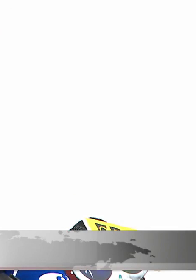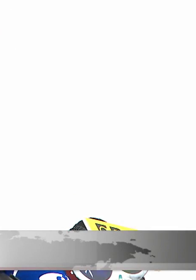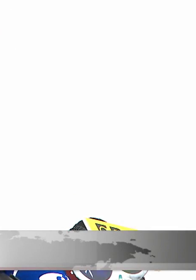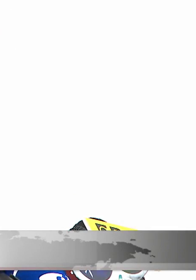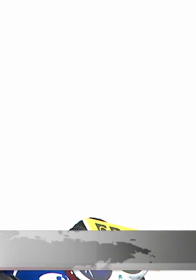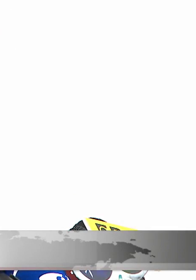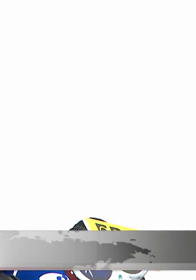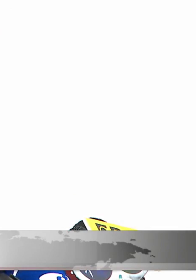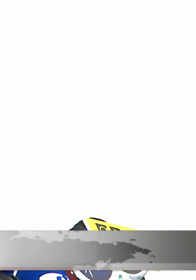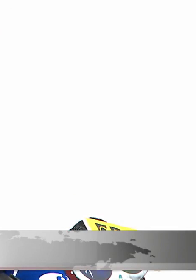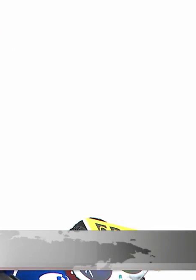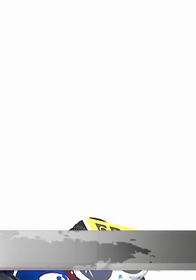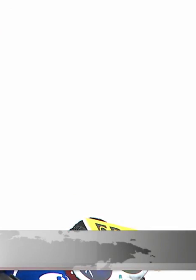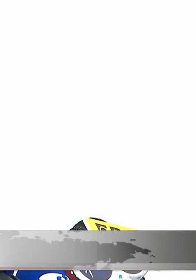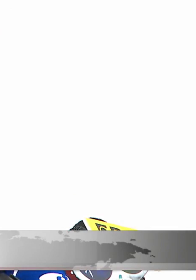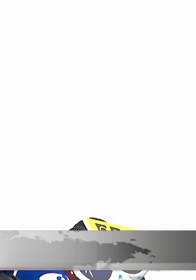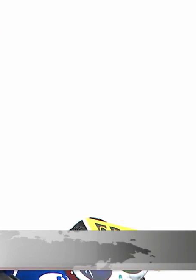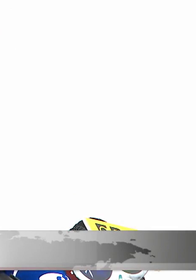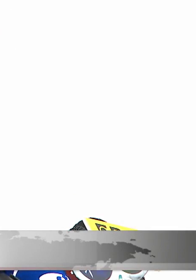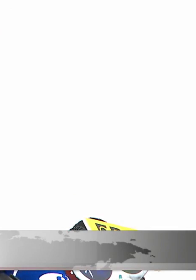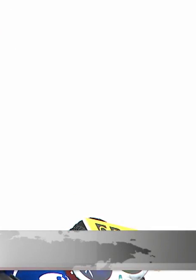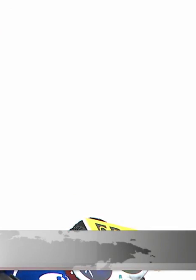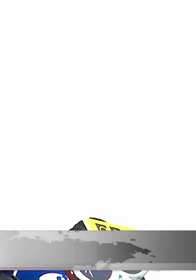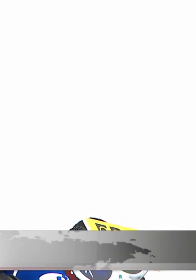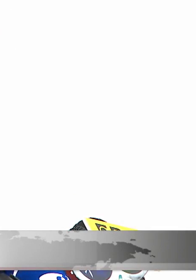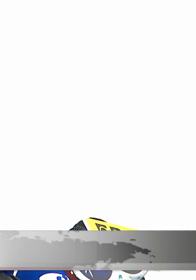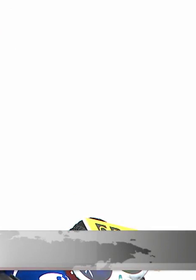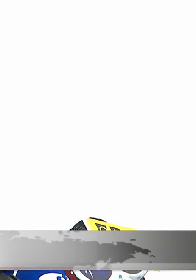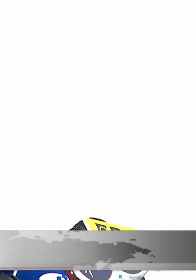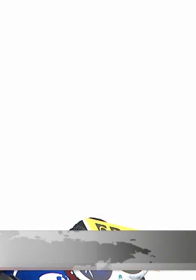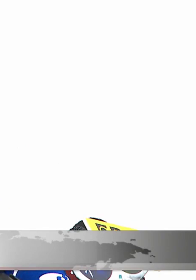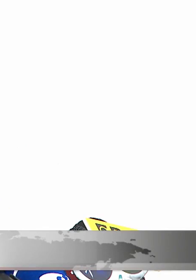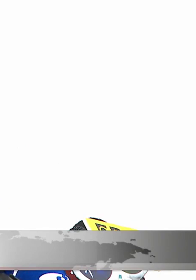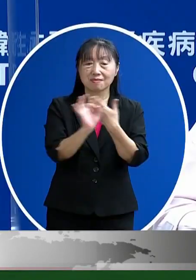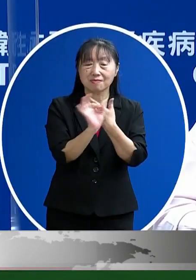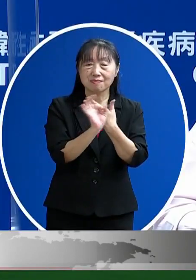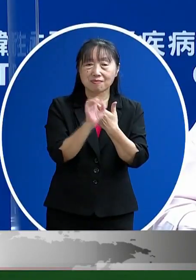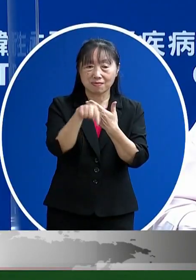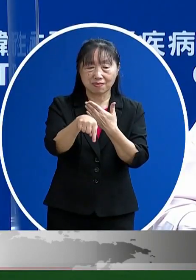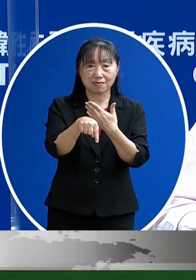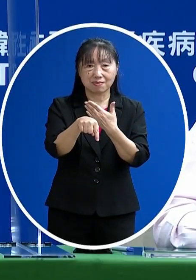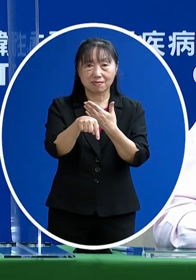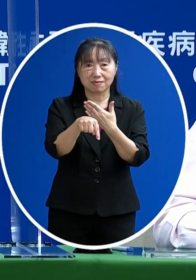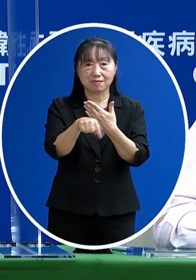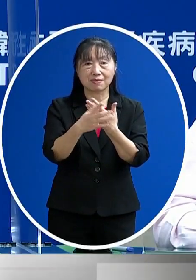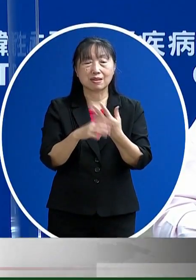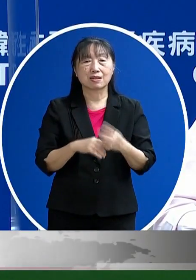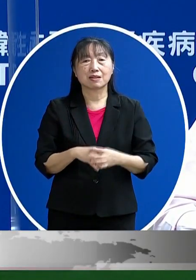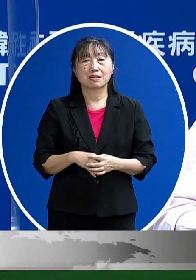vaccine prioritization advisory group that recommended the vaccines with the greatest potential.